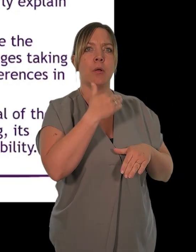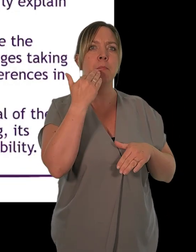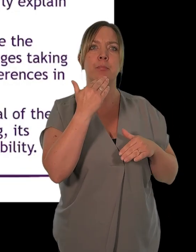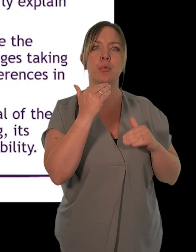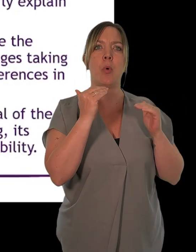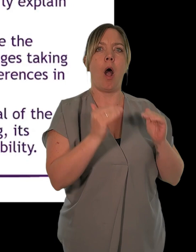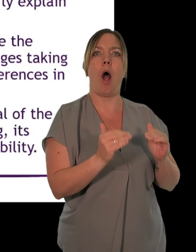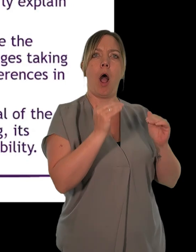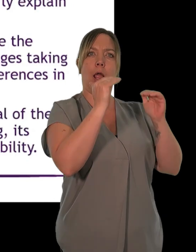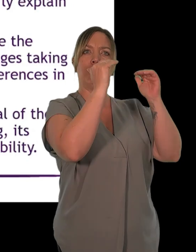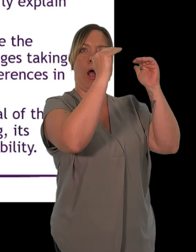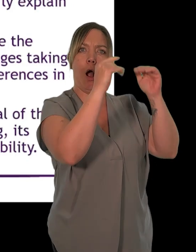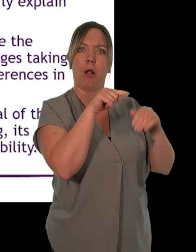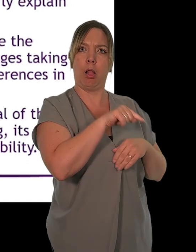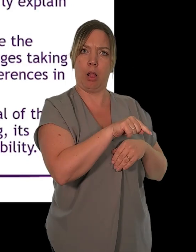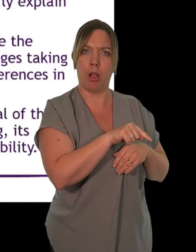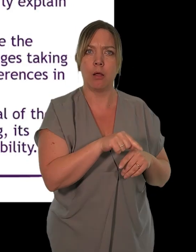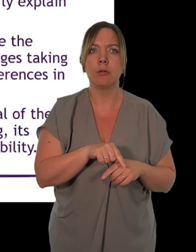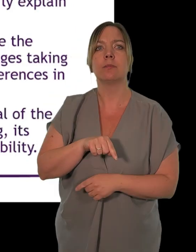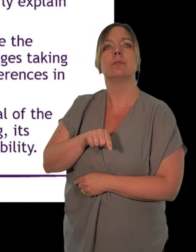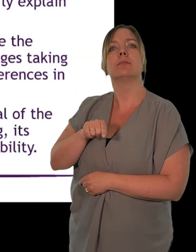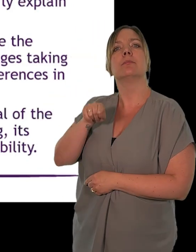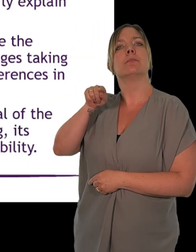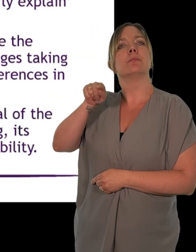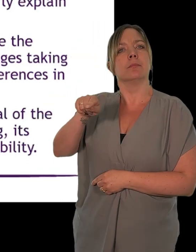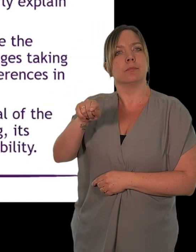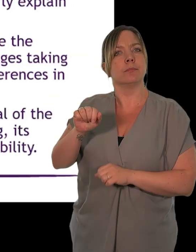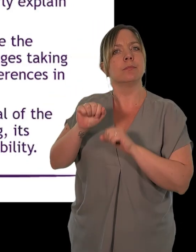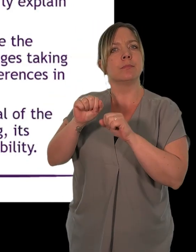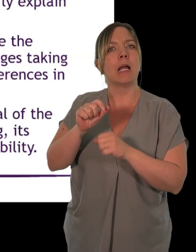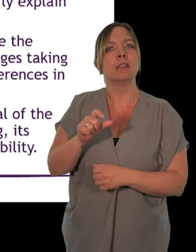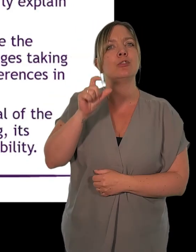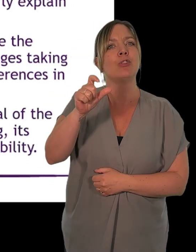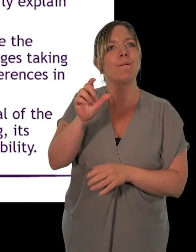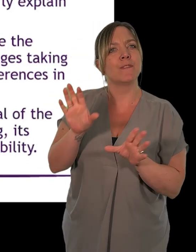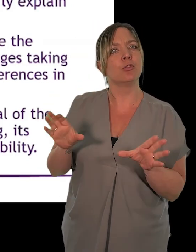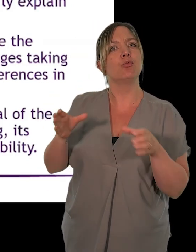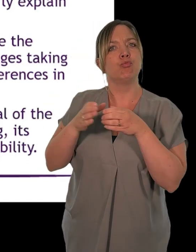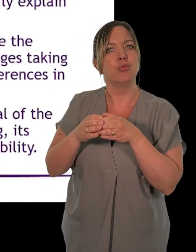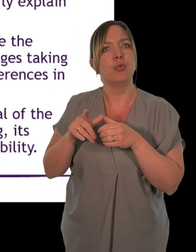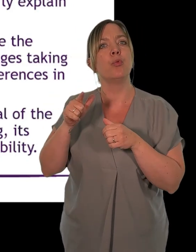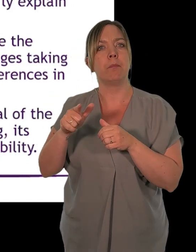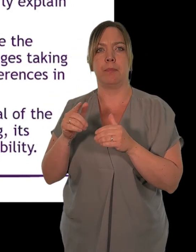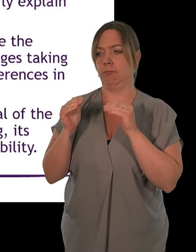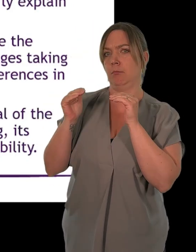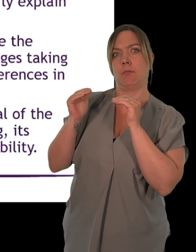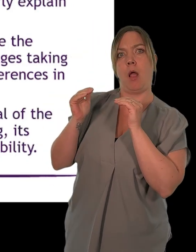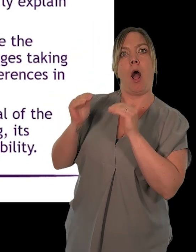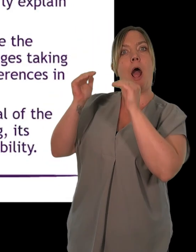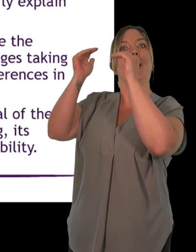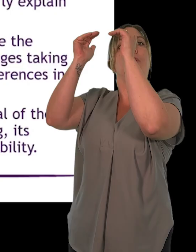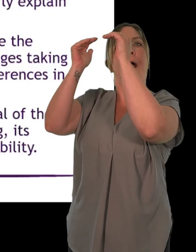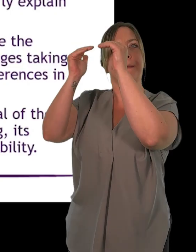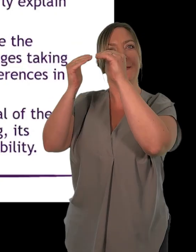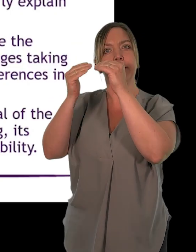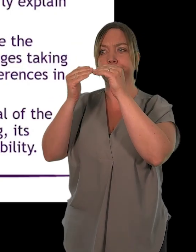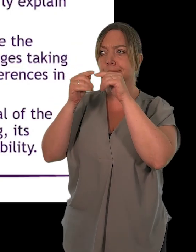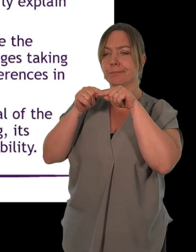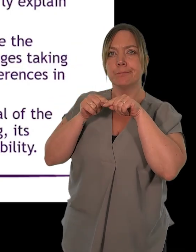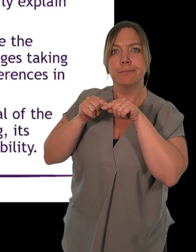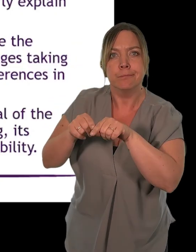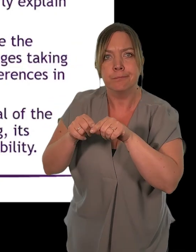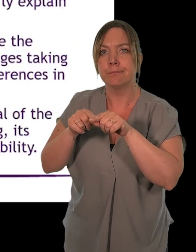Kirsten's ownership and the extent to which the hierarchical bureaucratic structure is suitable under Chaffinch Group's